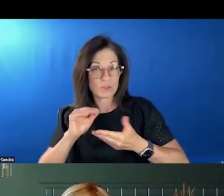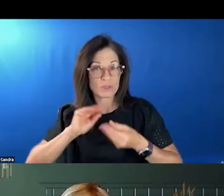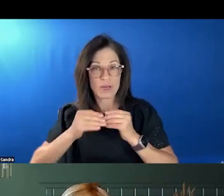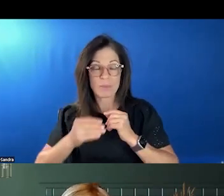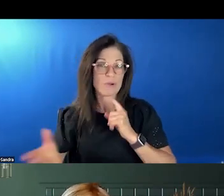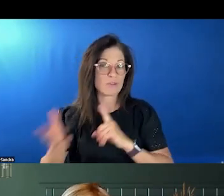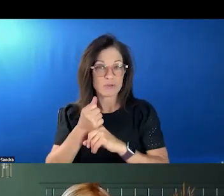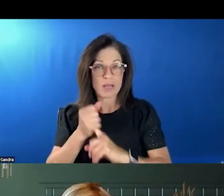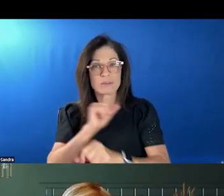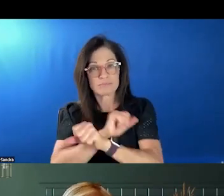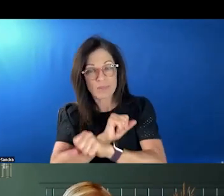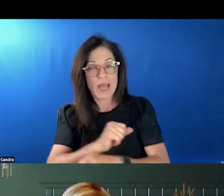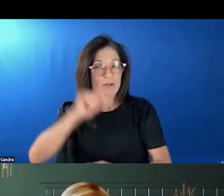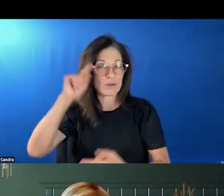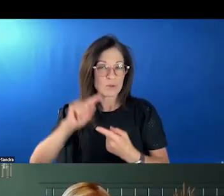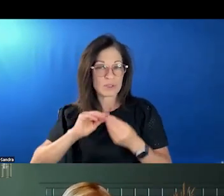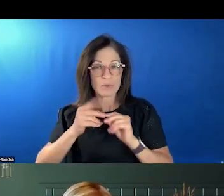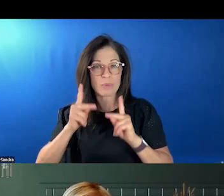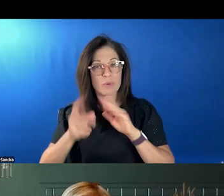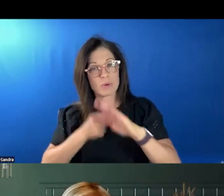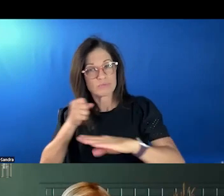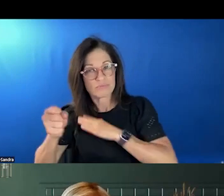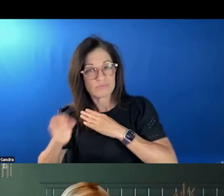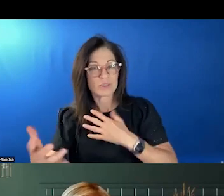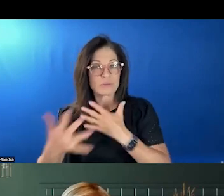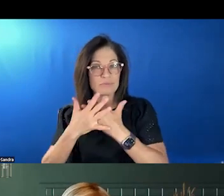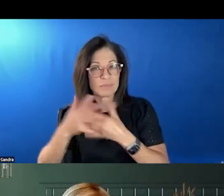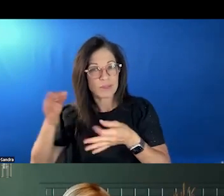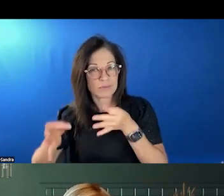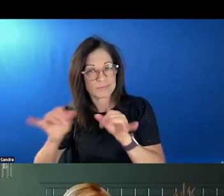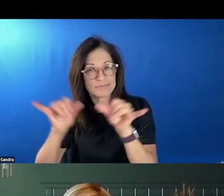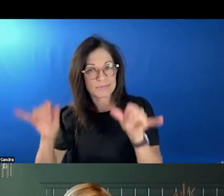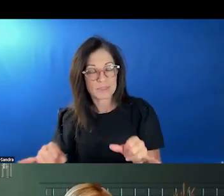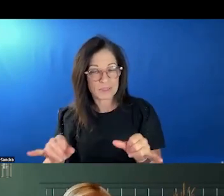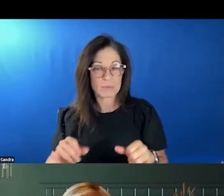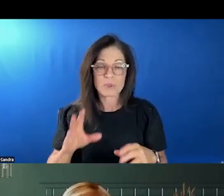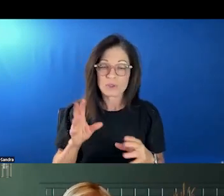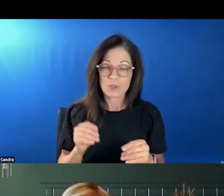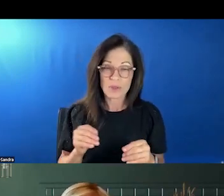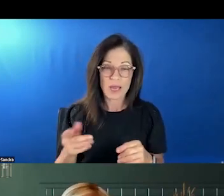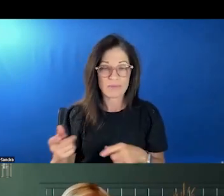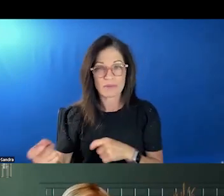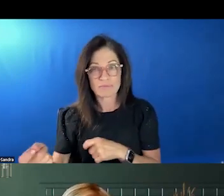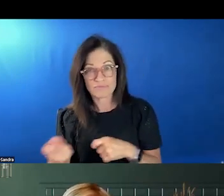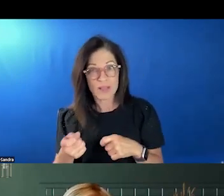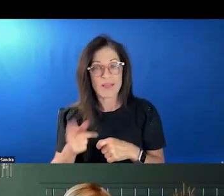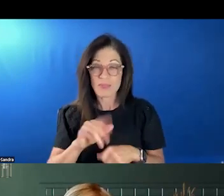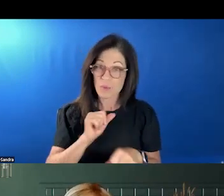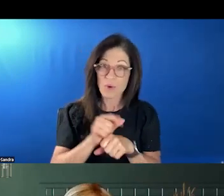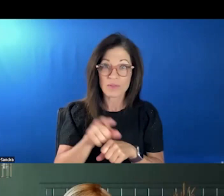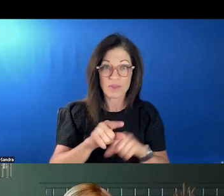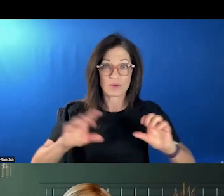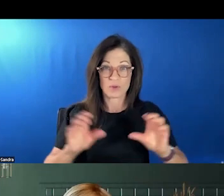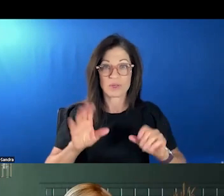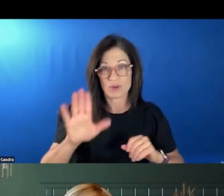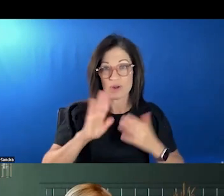the criminal justice system. So there is kind of a push-pull, and the work that you're doing in